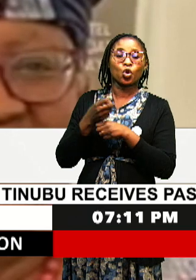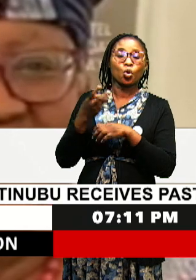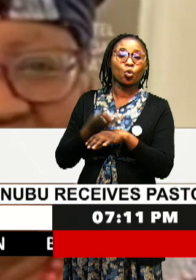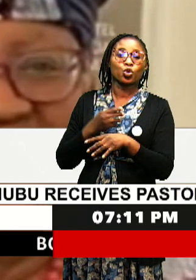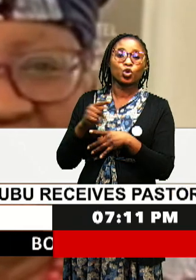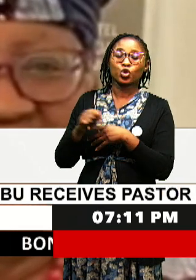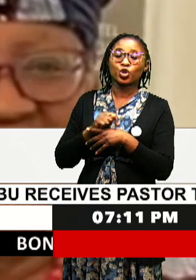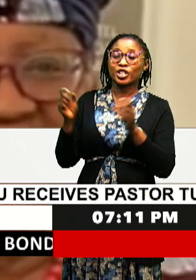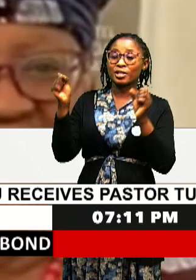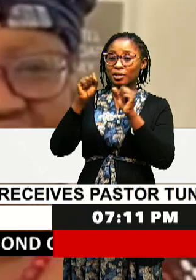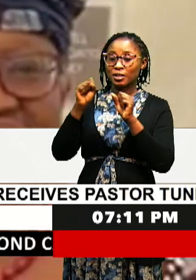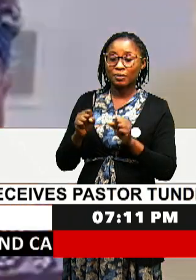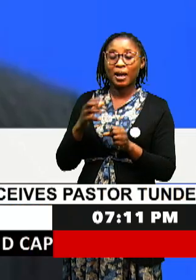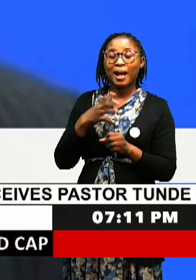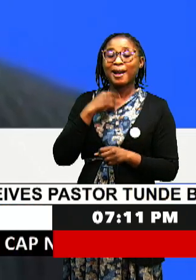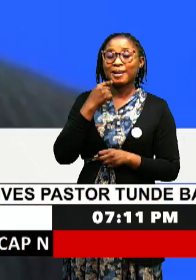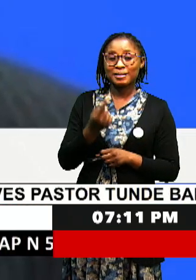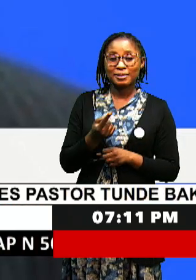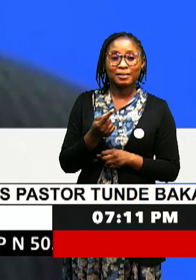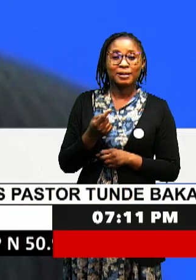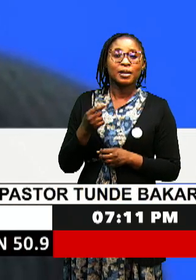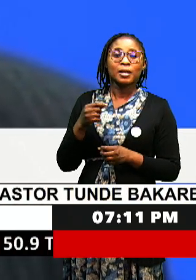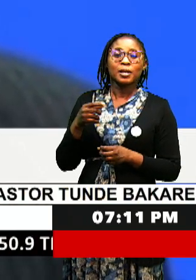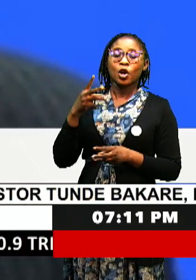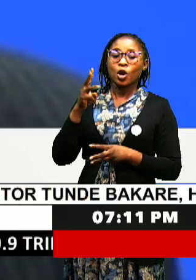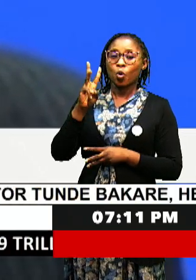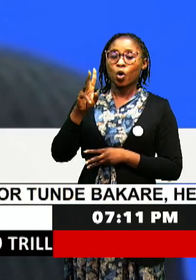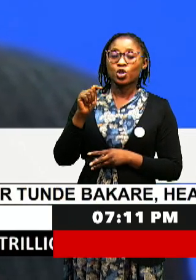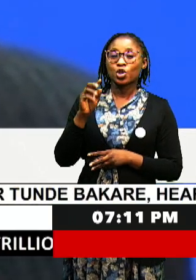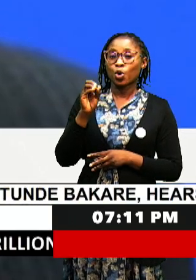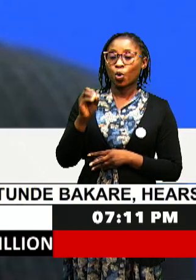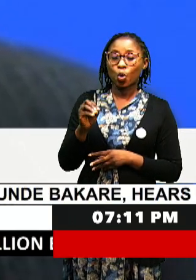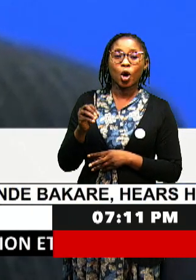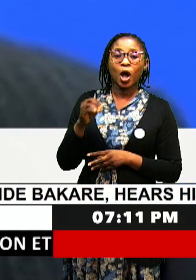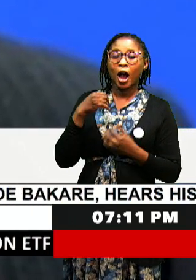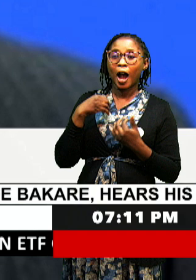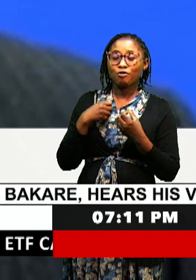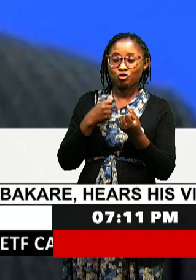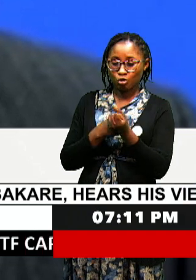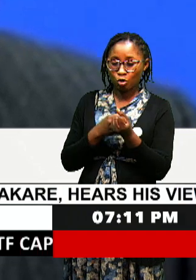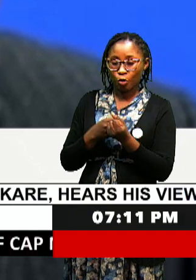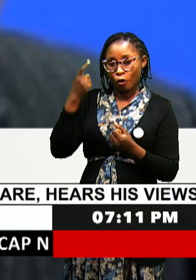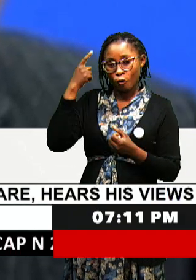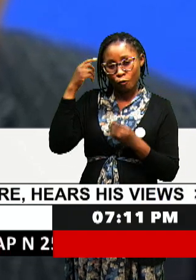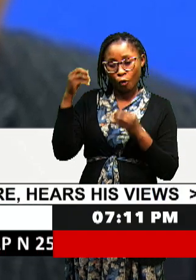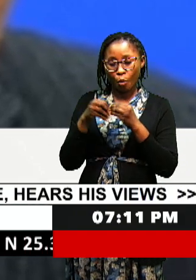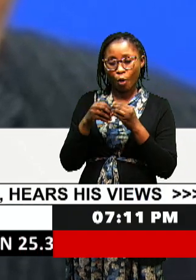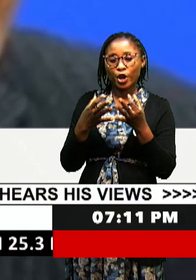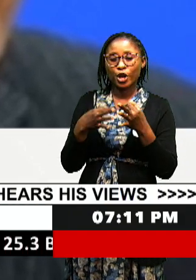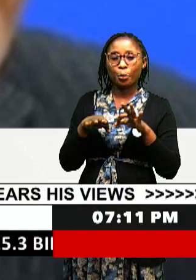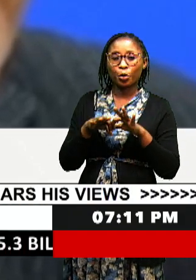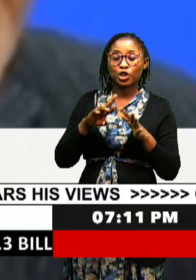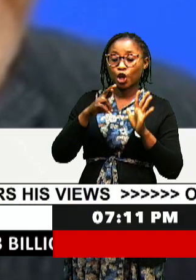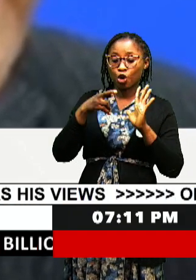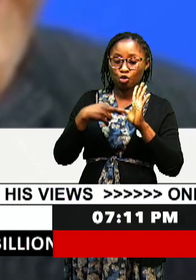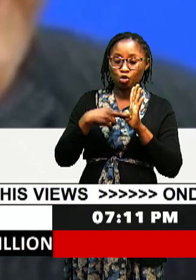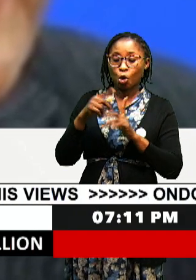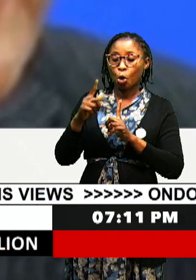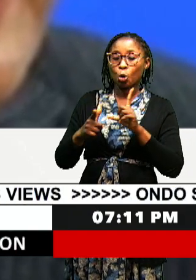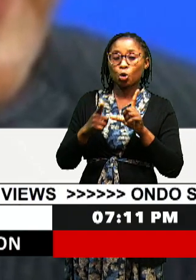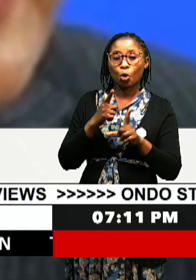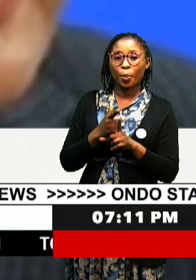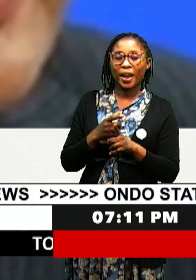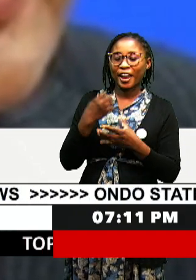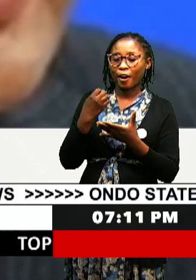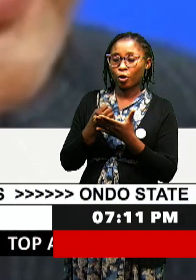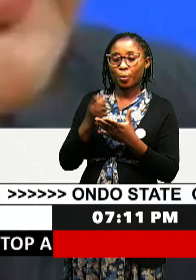trading system and said World Trade Organization has the country's backing for a more important role in global economic